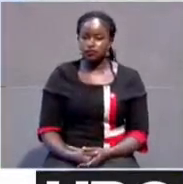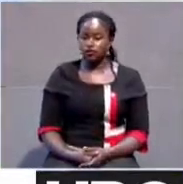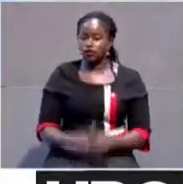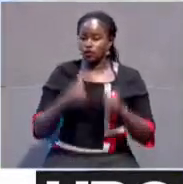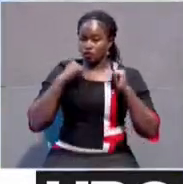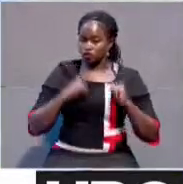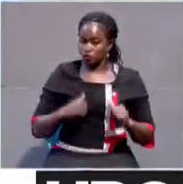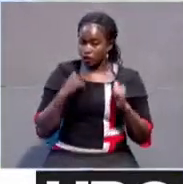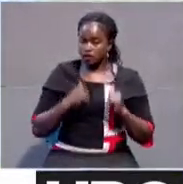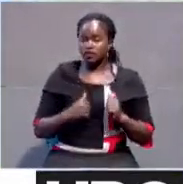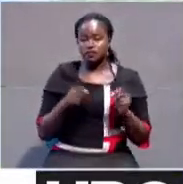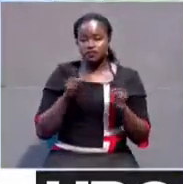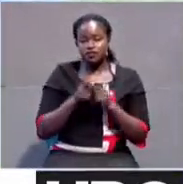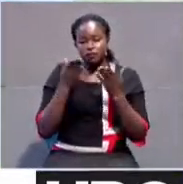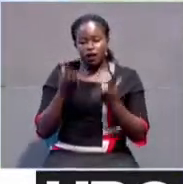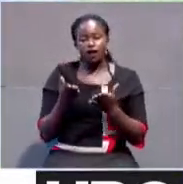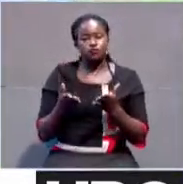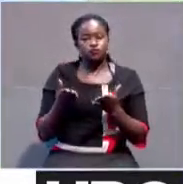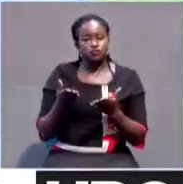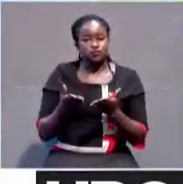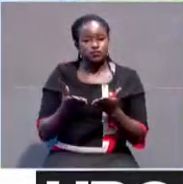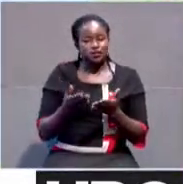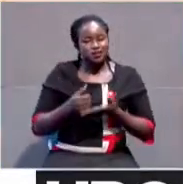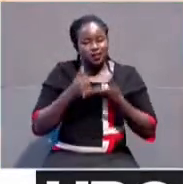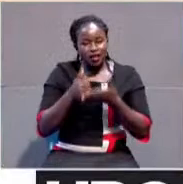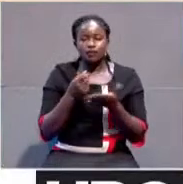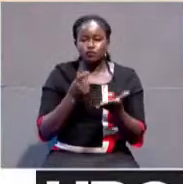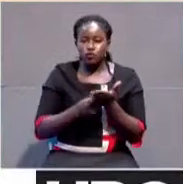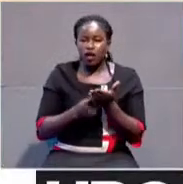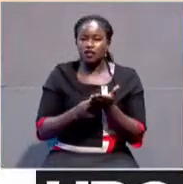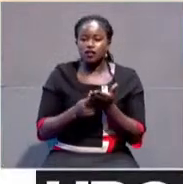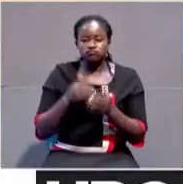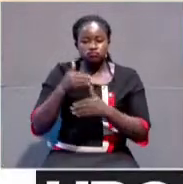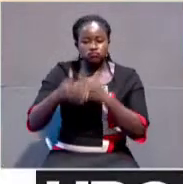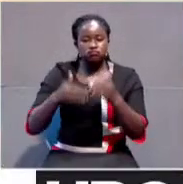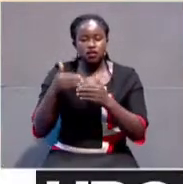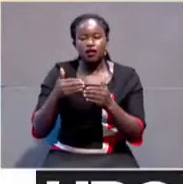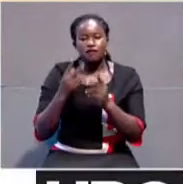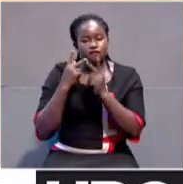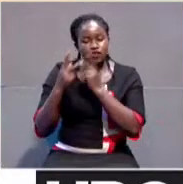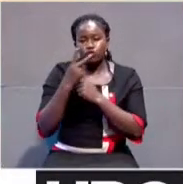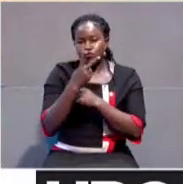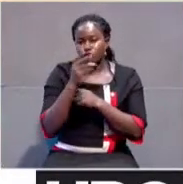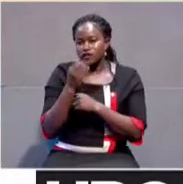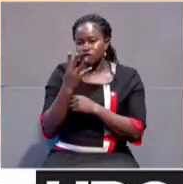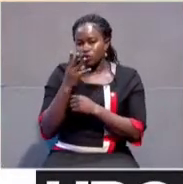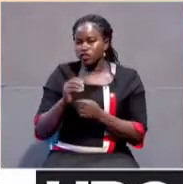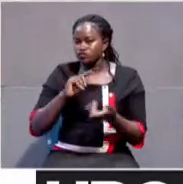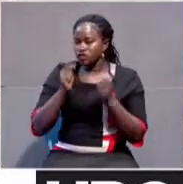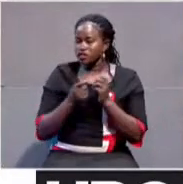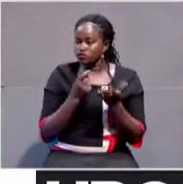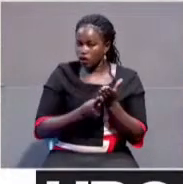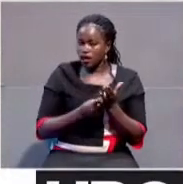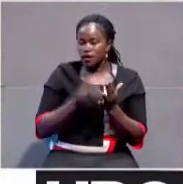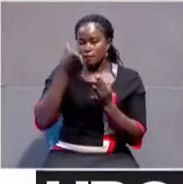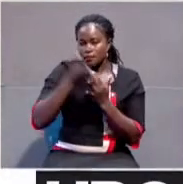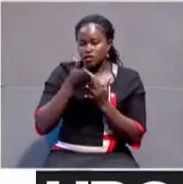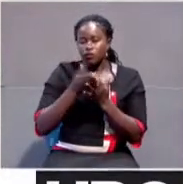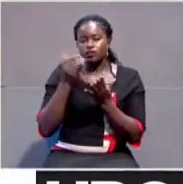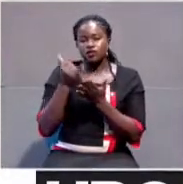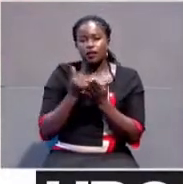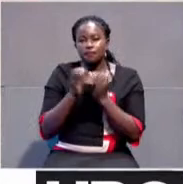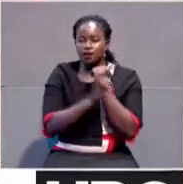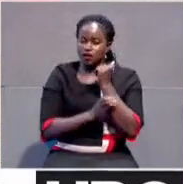Tourism is making a significant contribution to Uganda's Vision 2040 of transforming Uganda into a middle-income country.